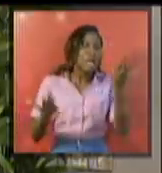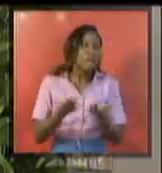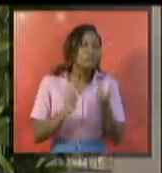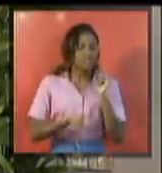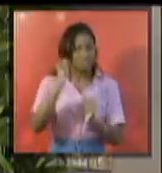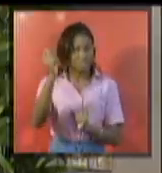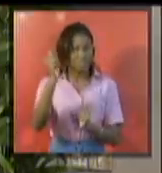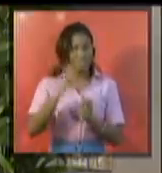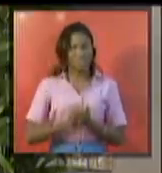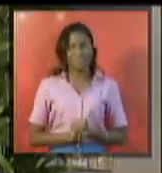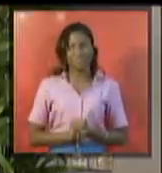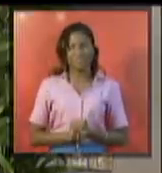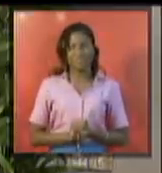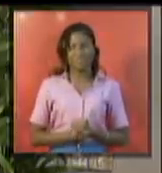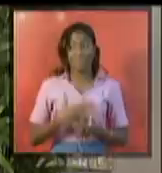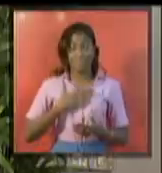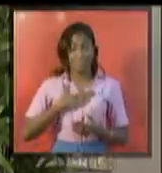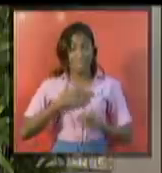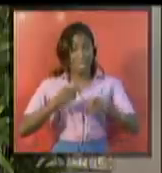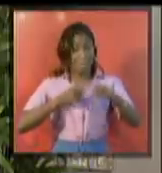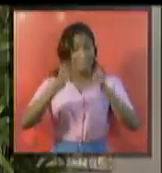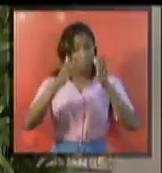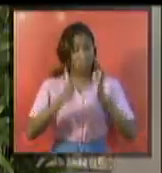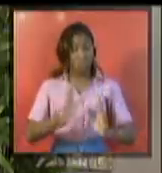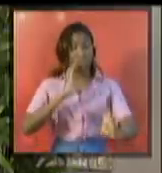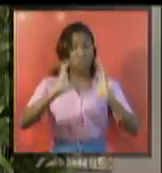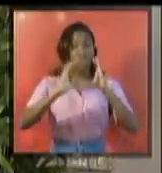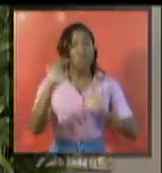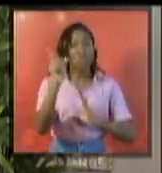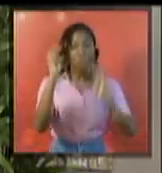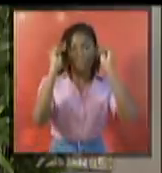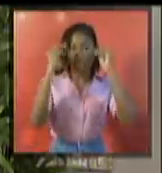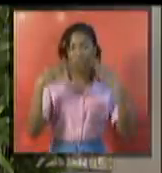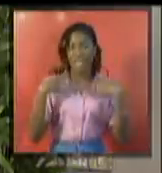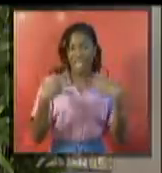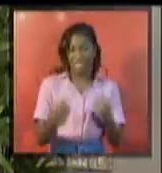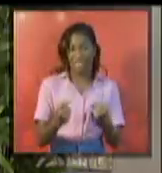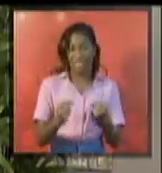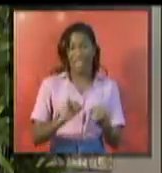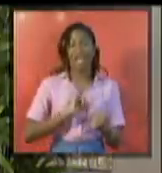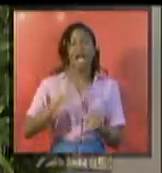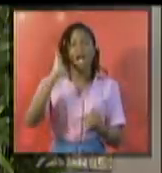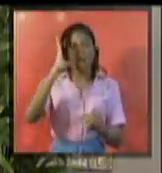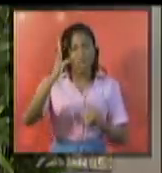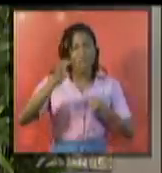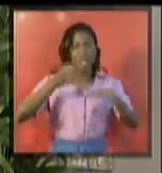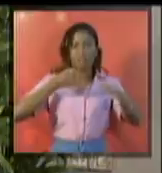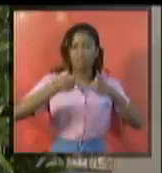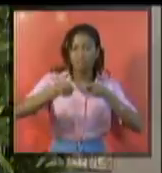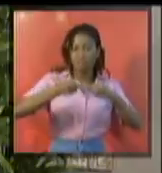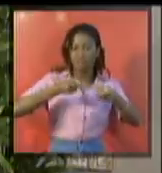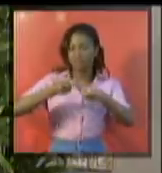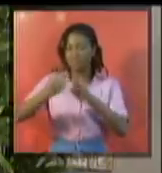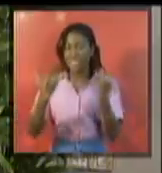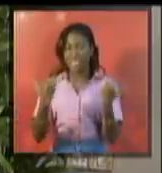am Candice Alcantara, Manager Corporate Communication at the Ministry of Health, and I will moderate this morning's media conference.